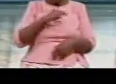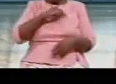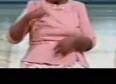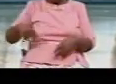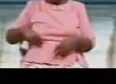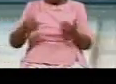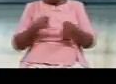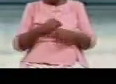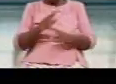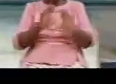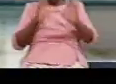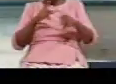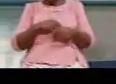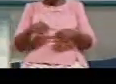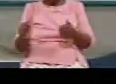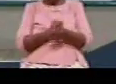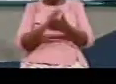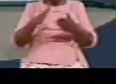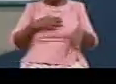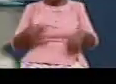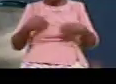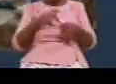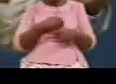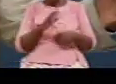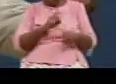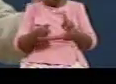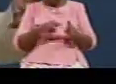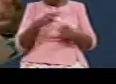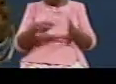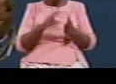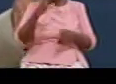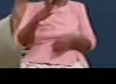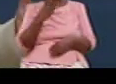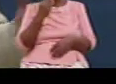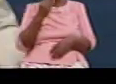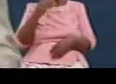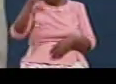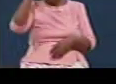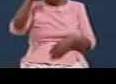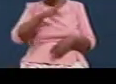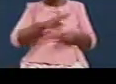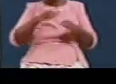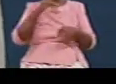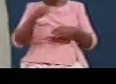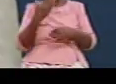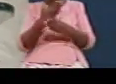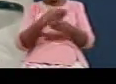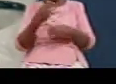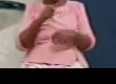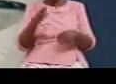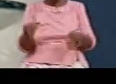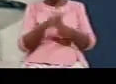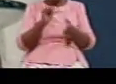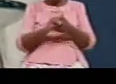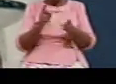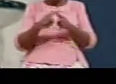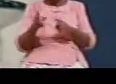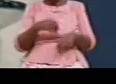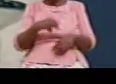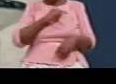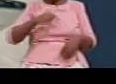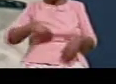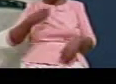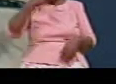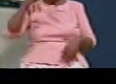afraid. He was angry, and he commanded the great men of his kingdom that they should take a Shadrach, Meshach,